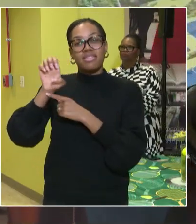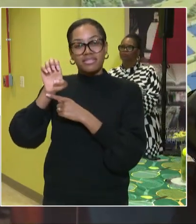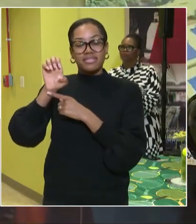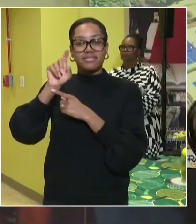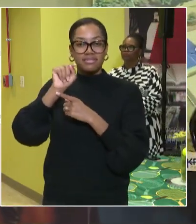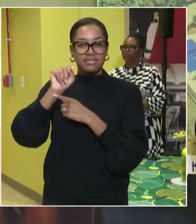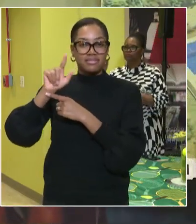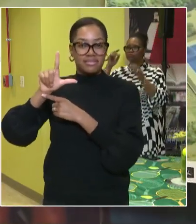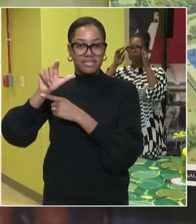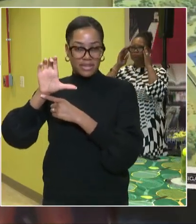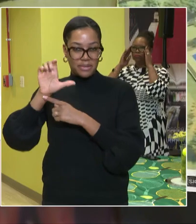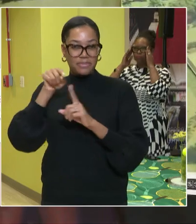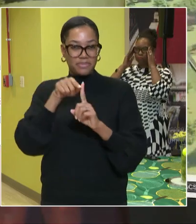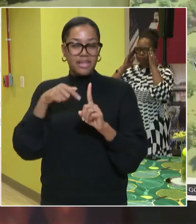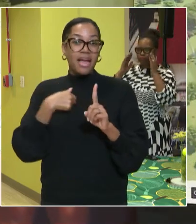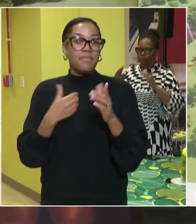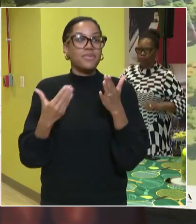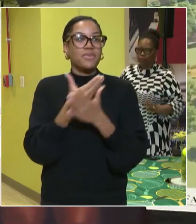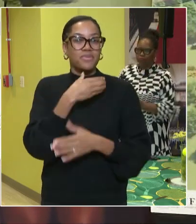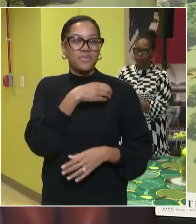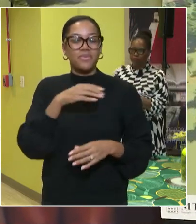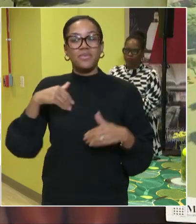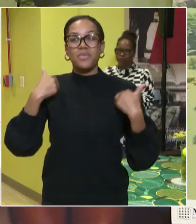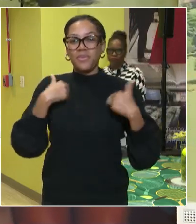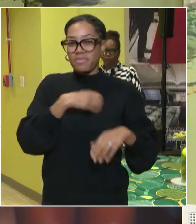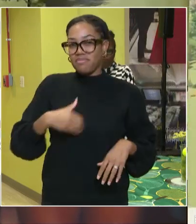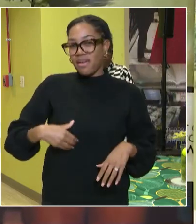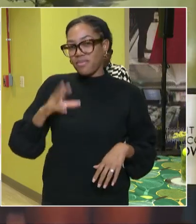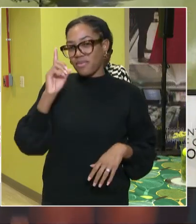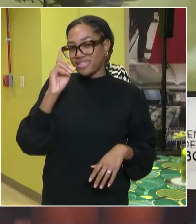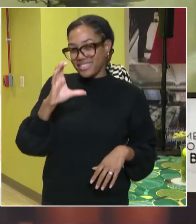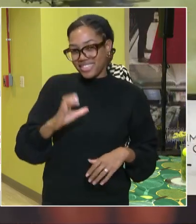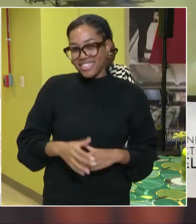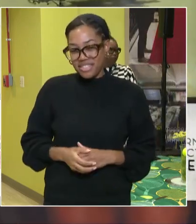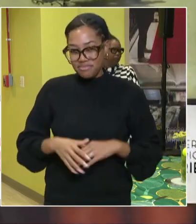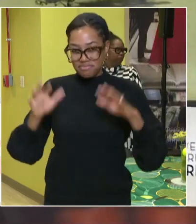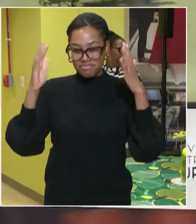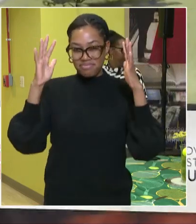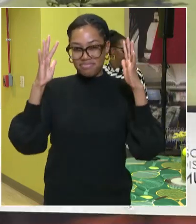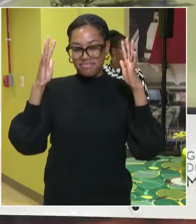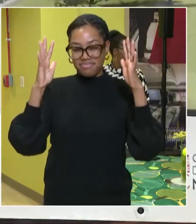youth mayors of Washington, D.C. Thank you.